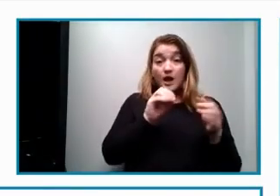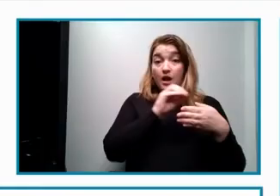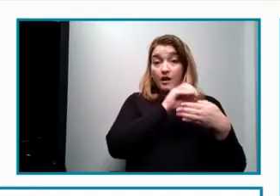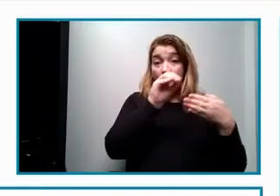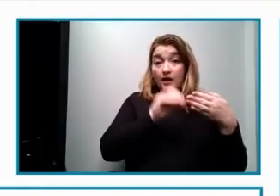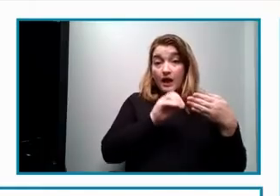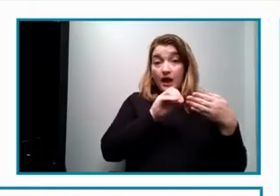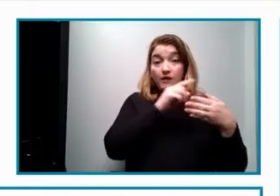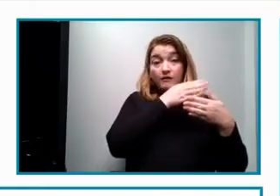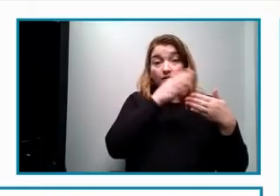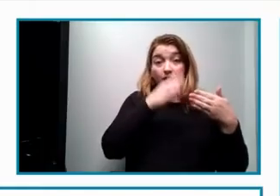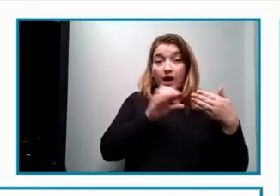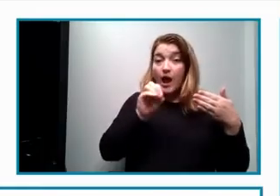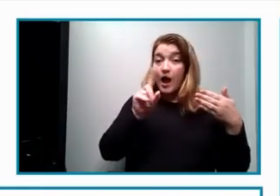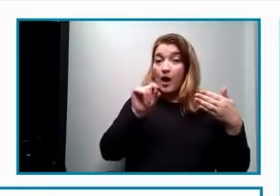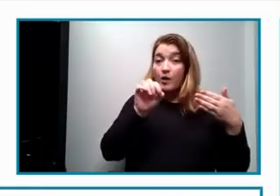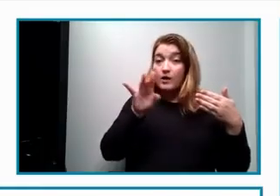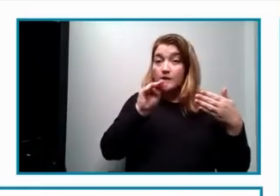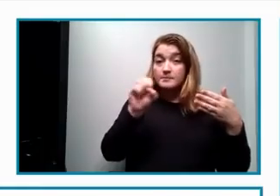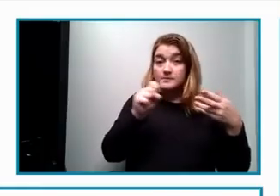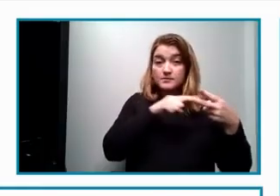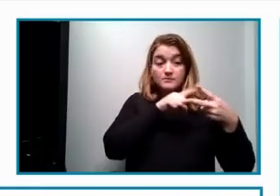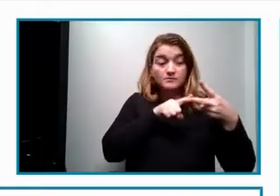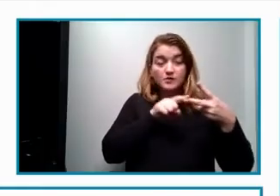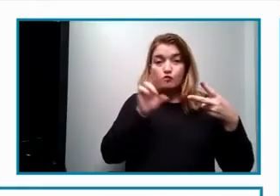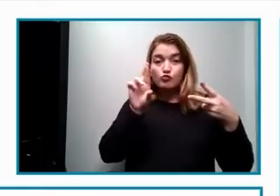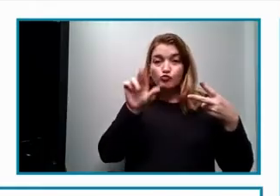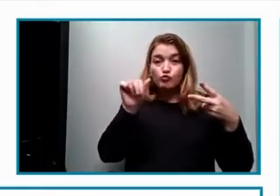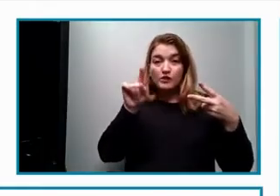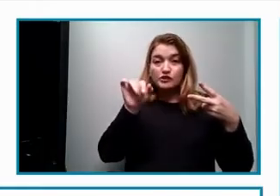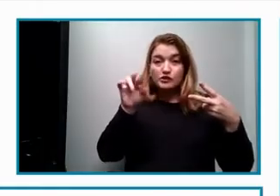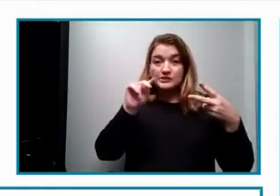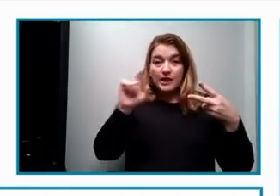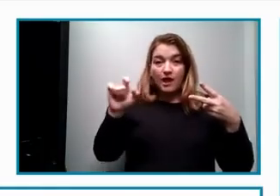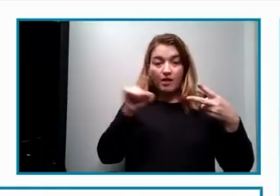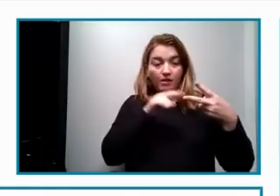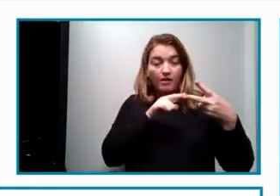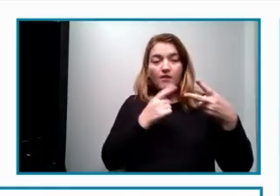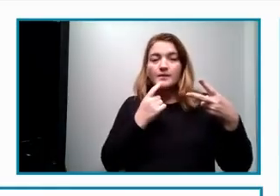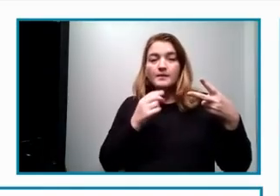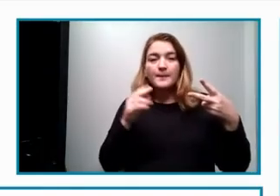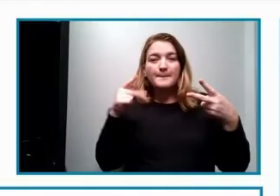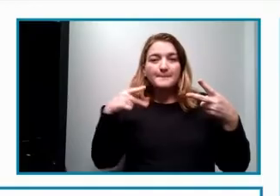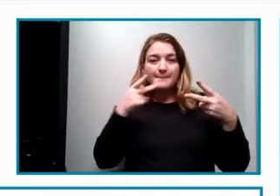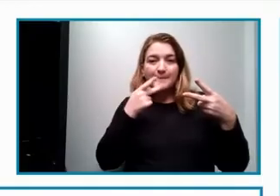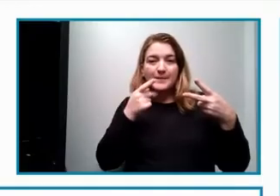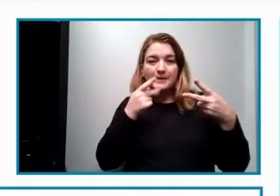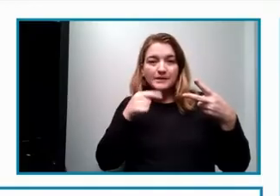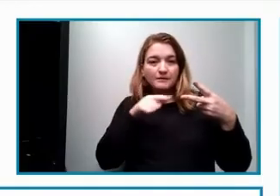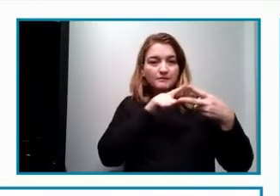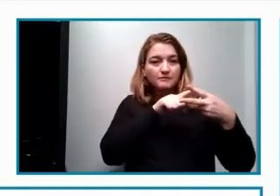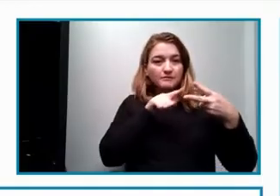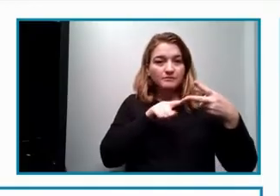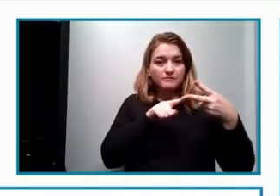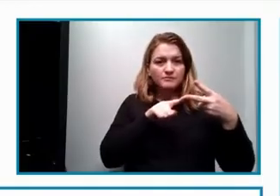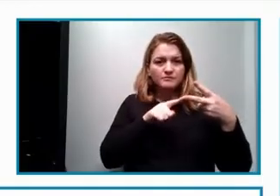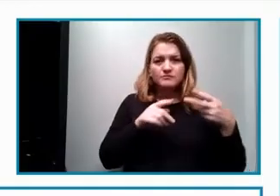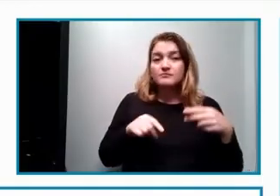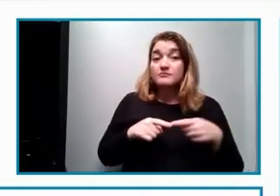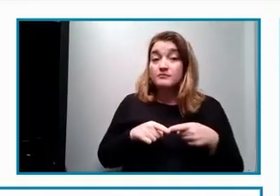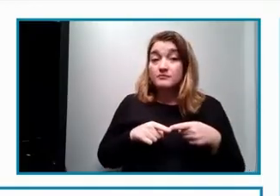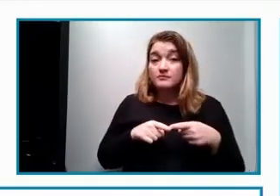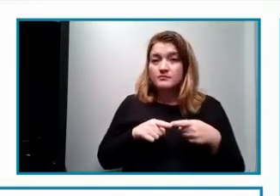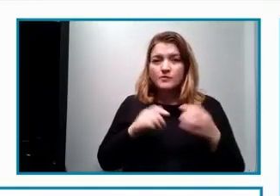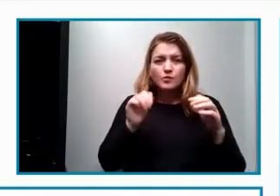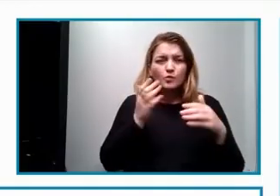rationale, shown here in pink. The rationale is the challenge or need your program will address. This is the reason your program